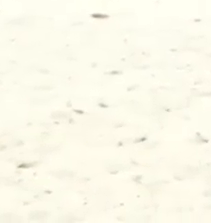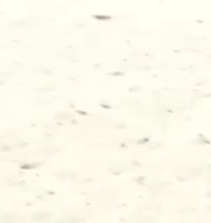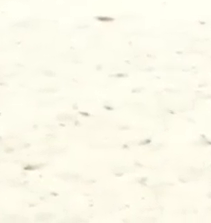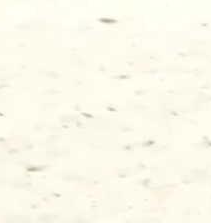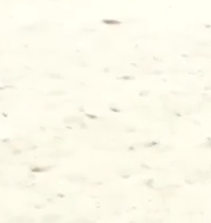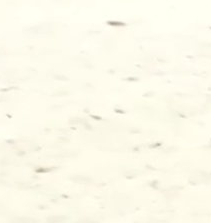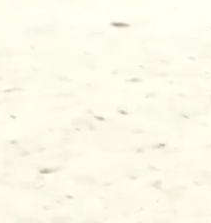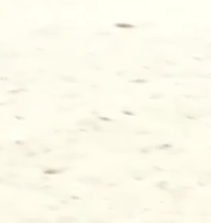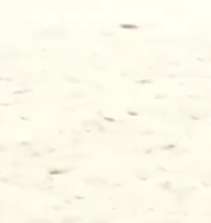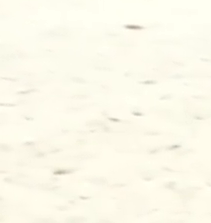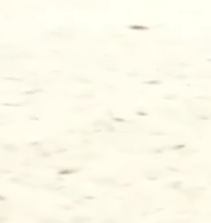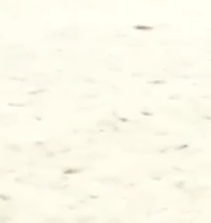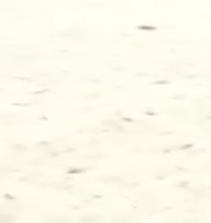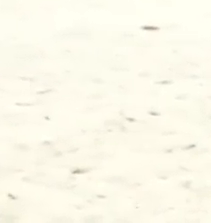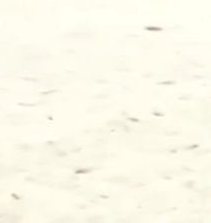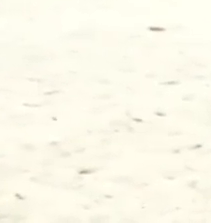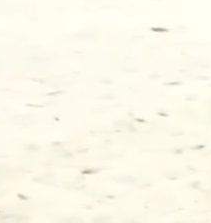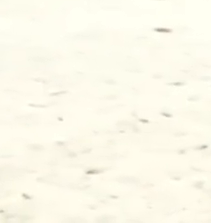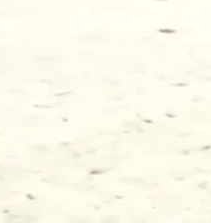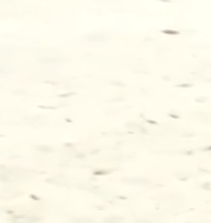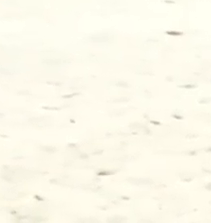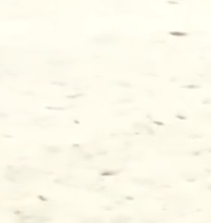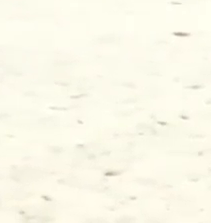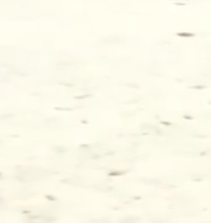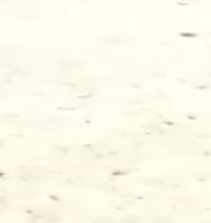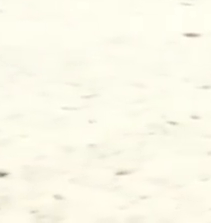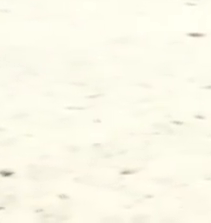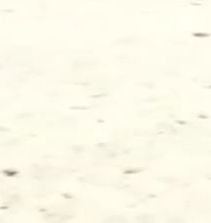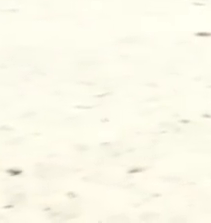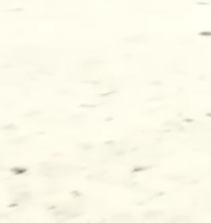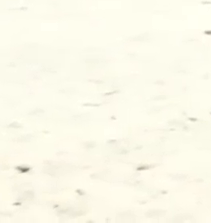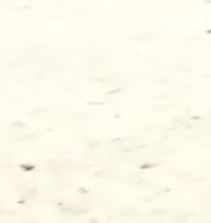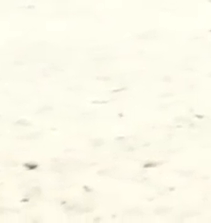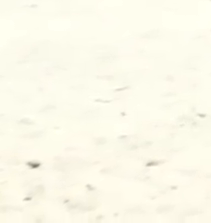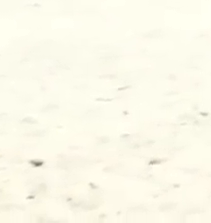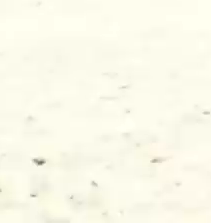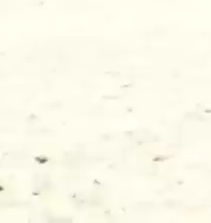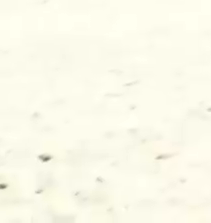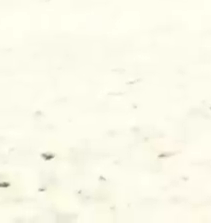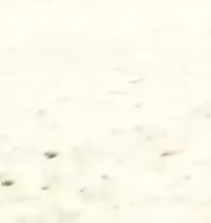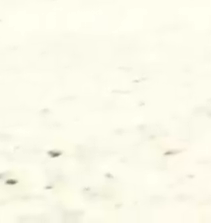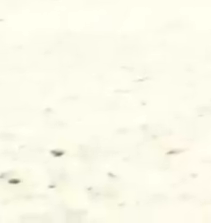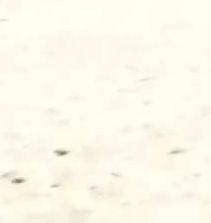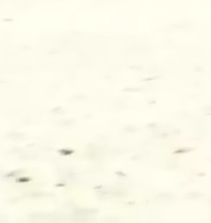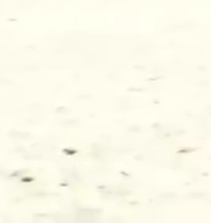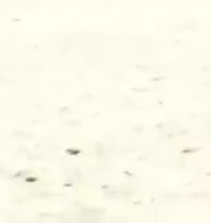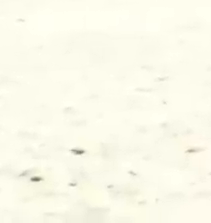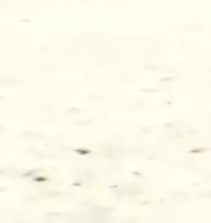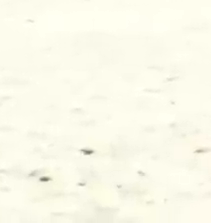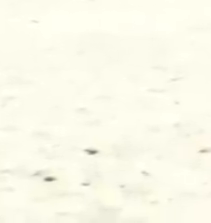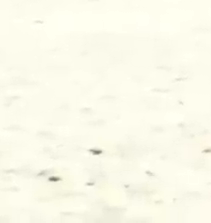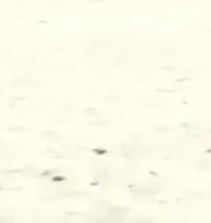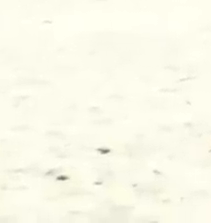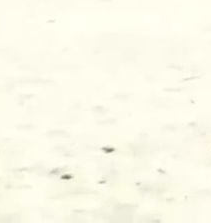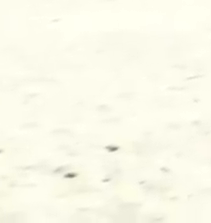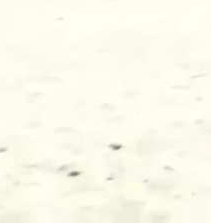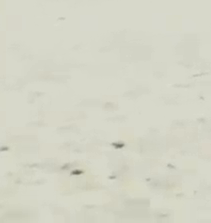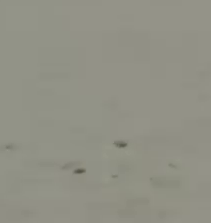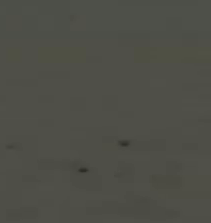And the afternoon discovery, which has launched a police investigation. The National Report starts now.